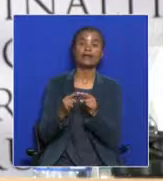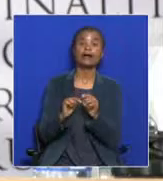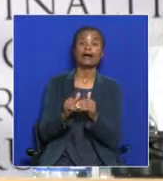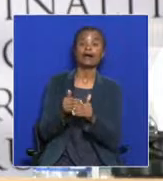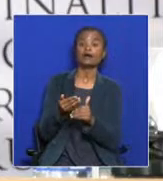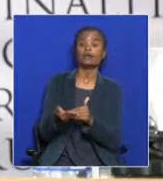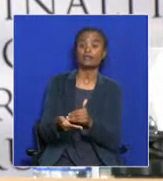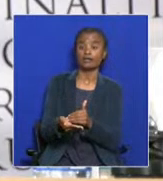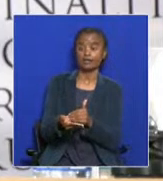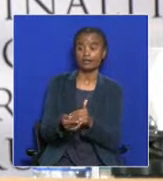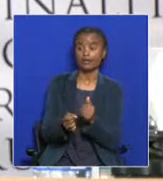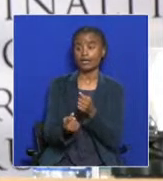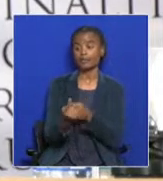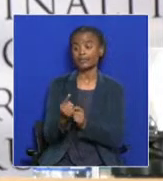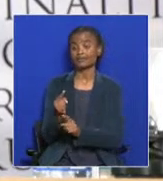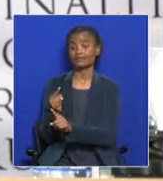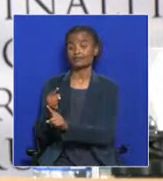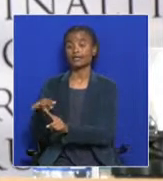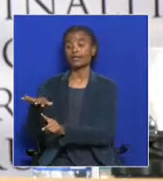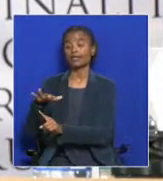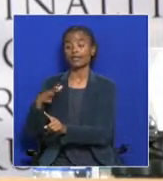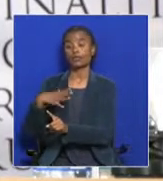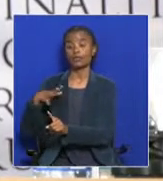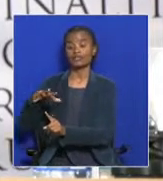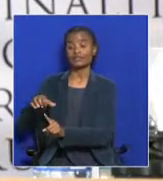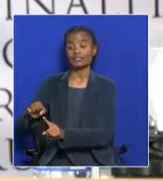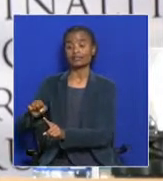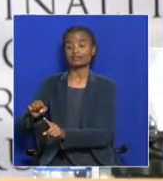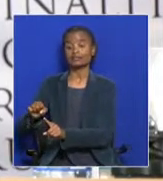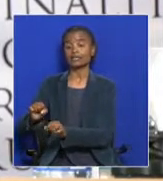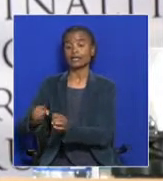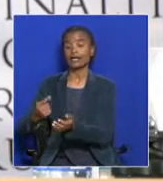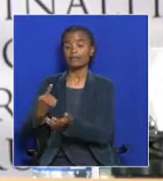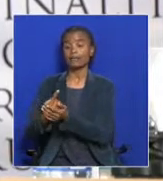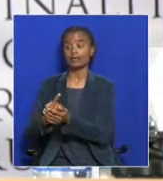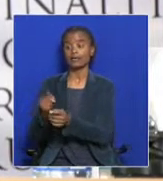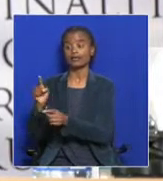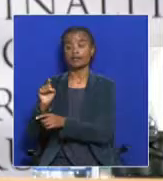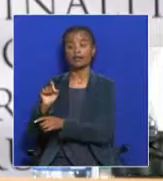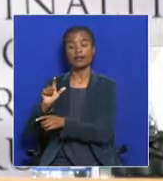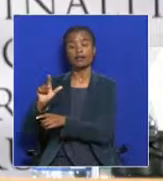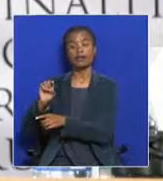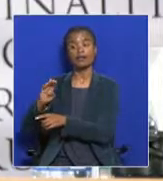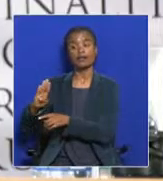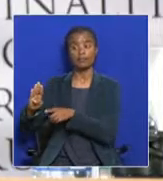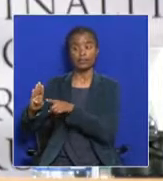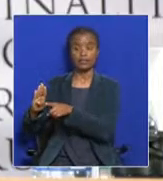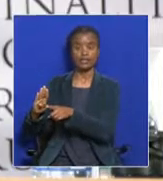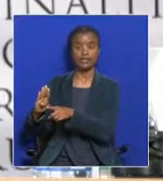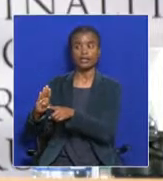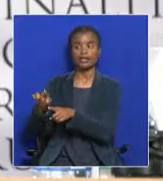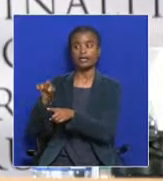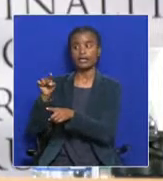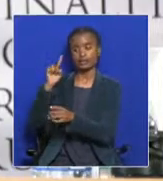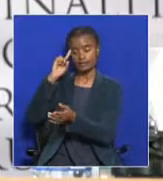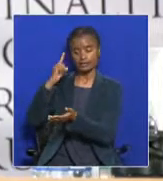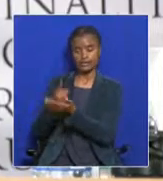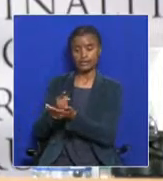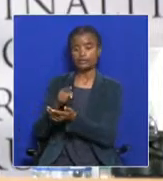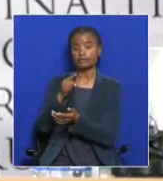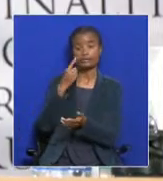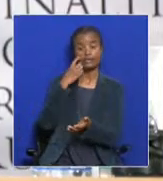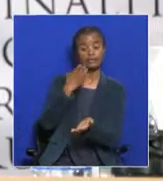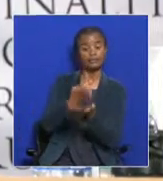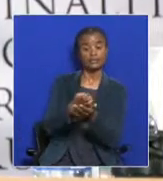Port Shepstone that now the lab saw fit to start accepting these exhibits. It's only on the 12th of